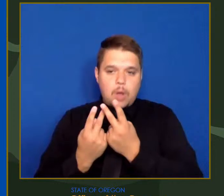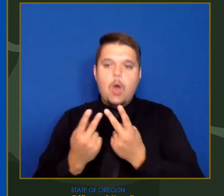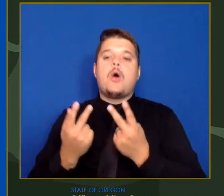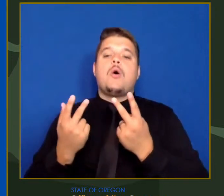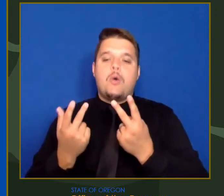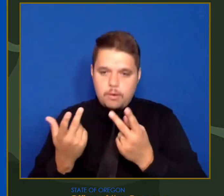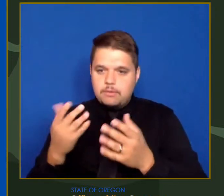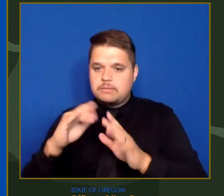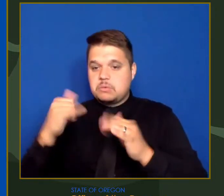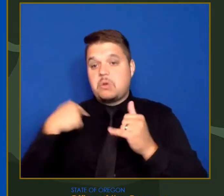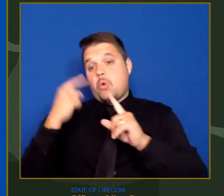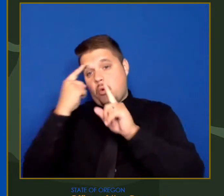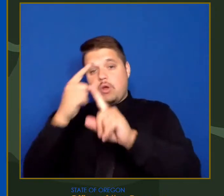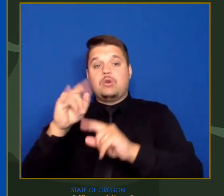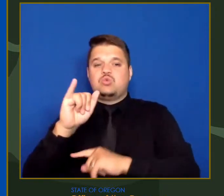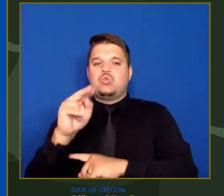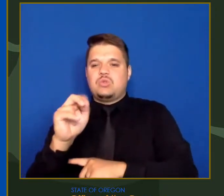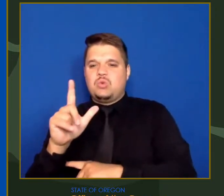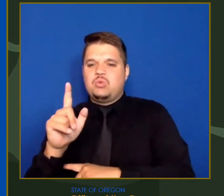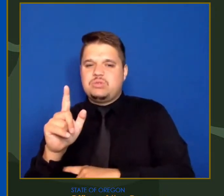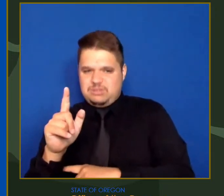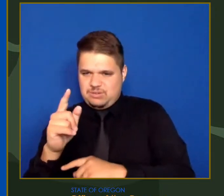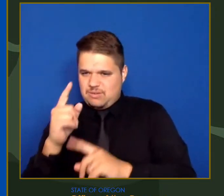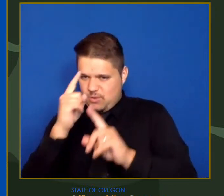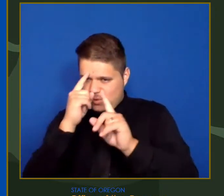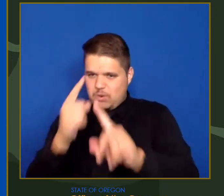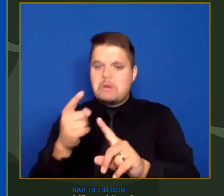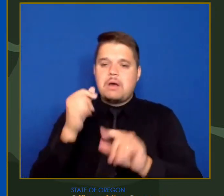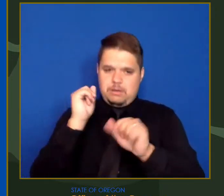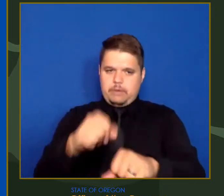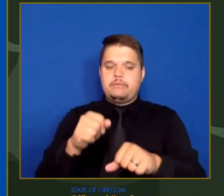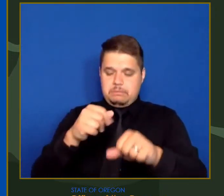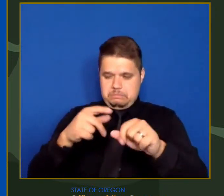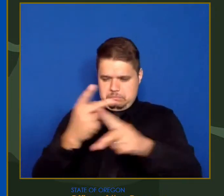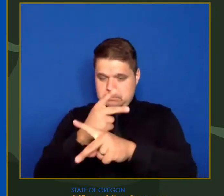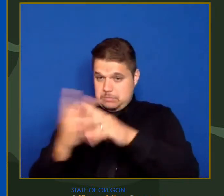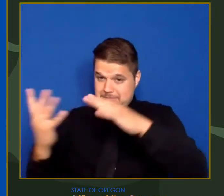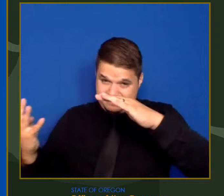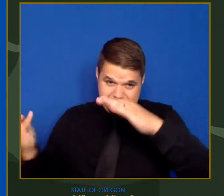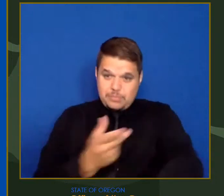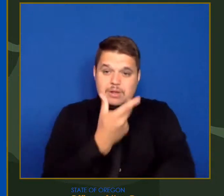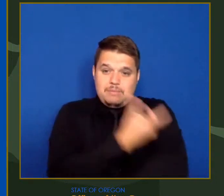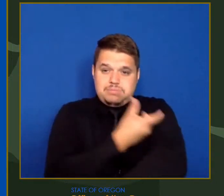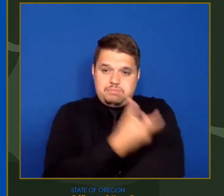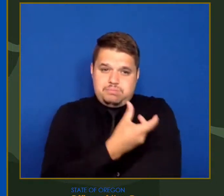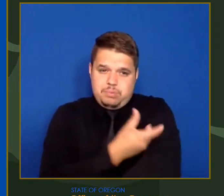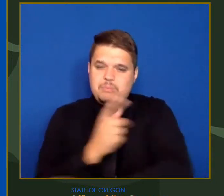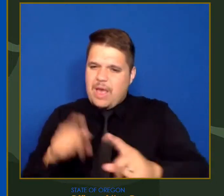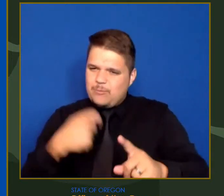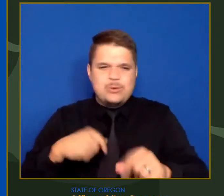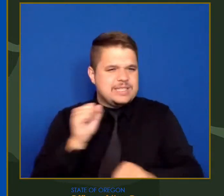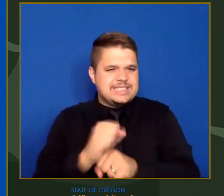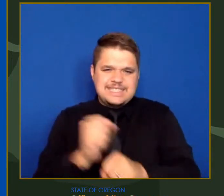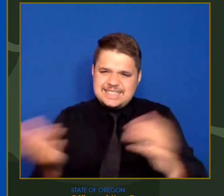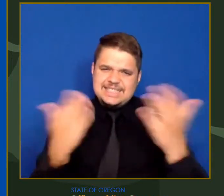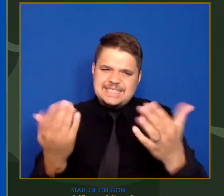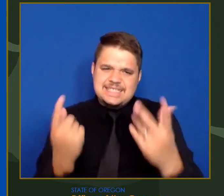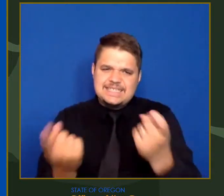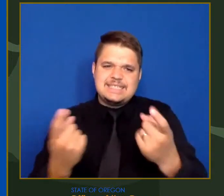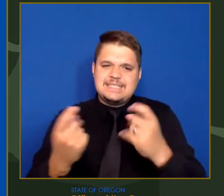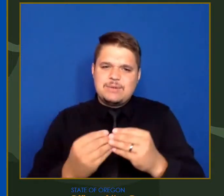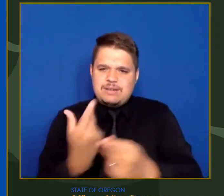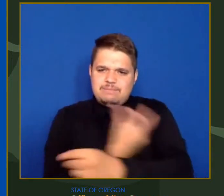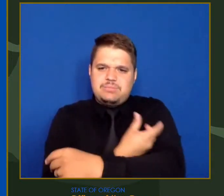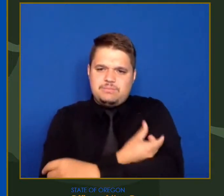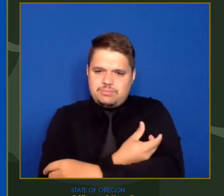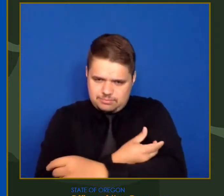a couple of weeks ago. But it's going to take a lot of hard work by a lot of folks to get there. And just one quick follow-up,